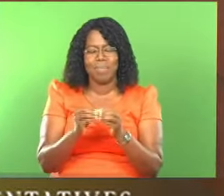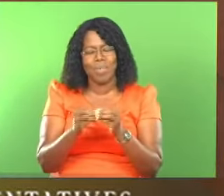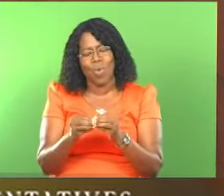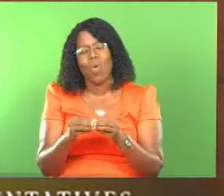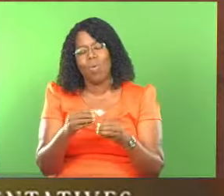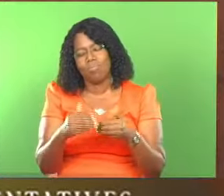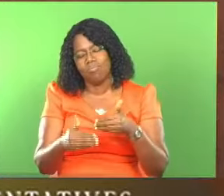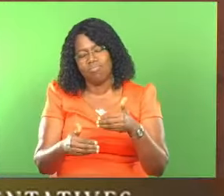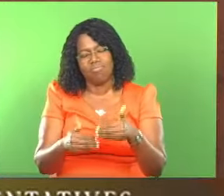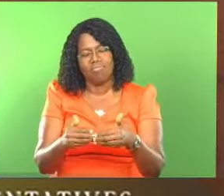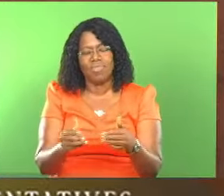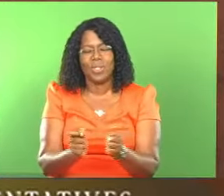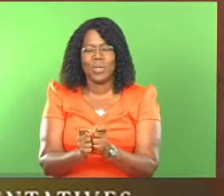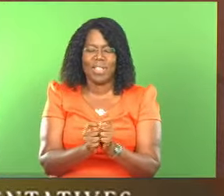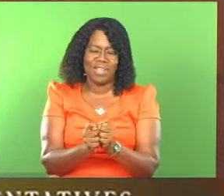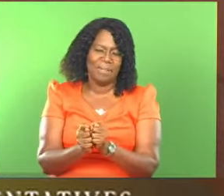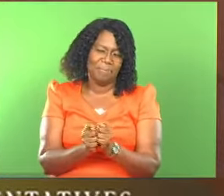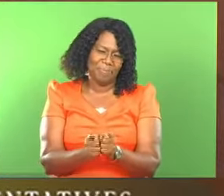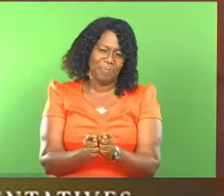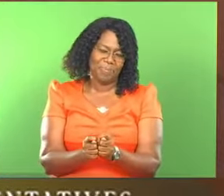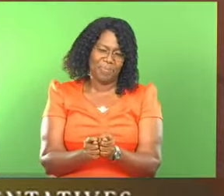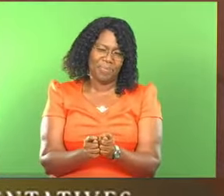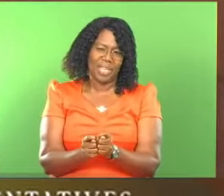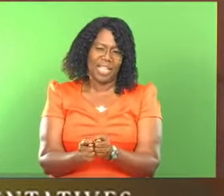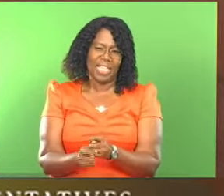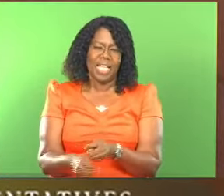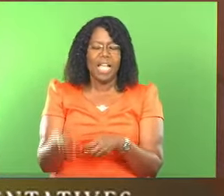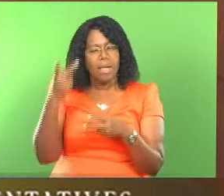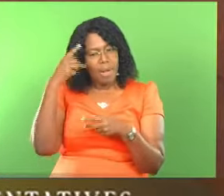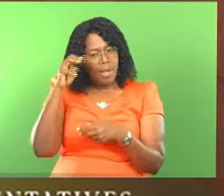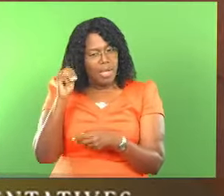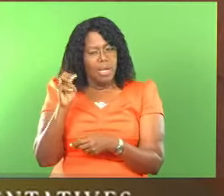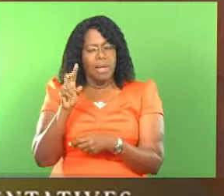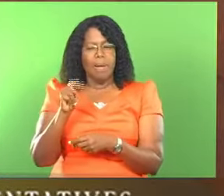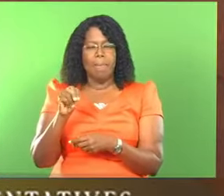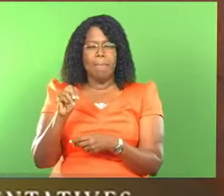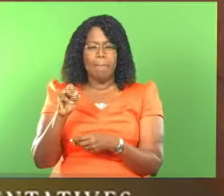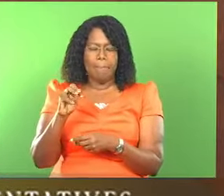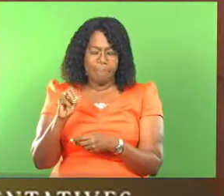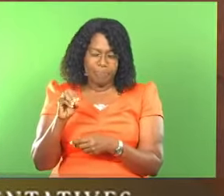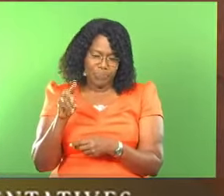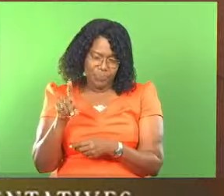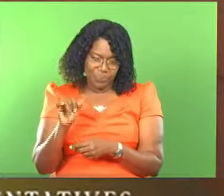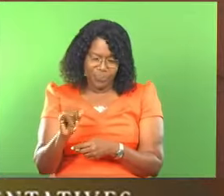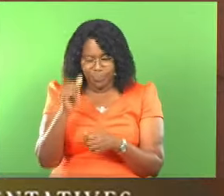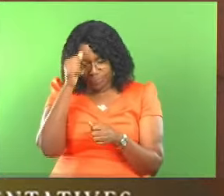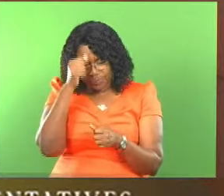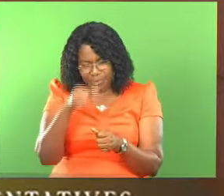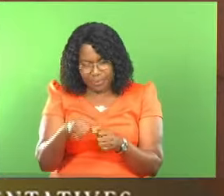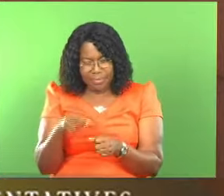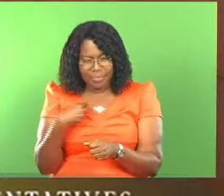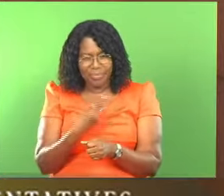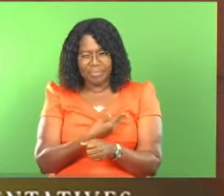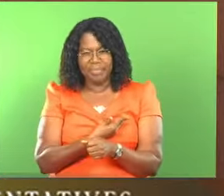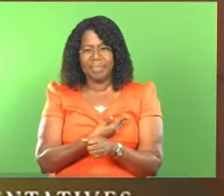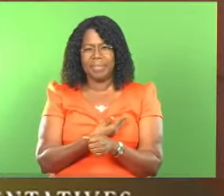reminded us that this year, 2025, marks 180 years since the